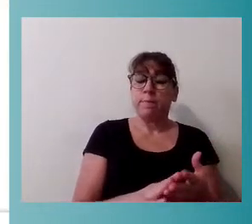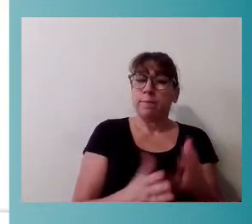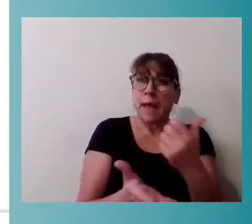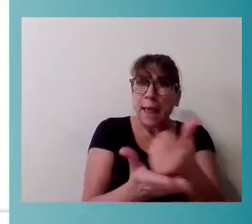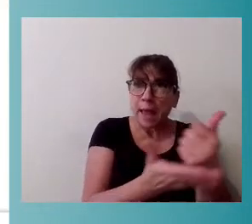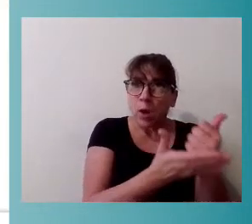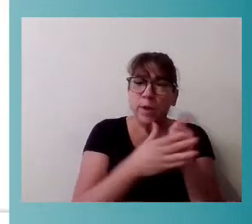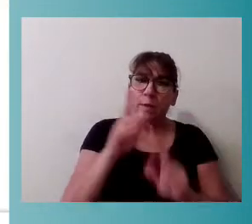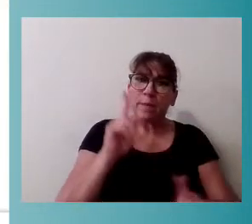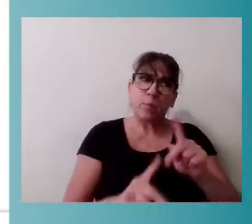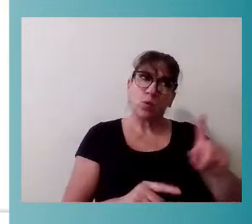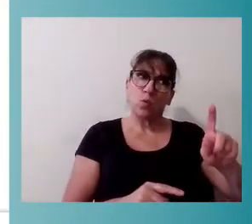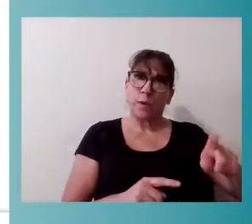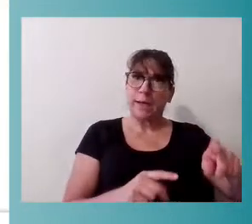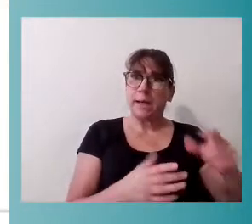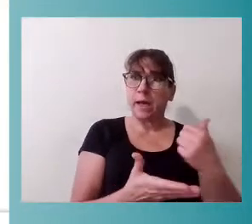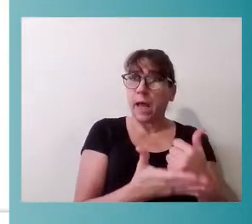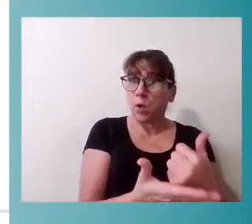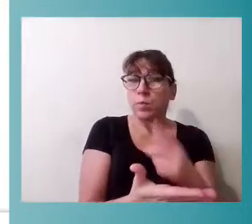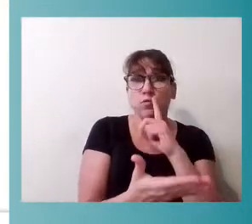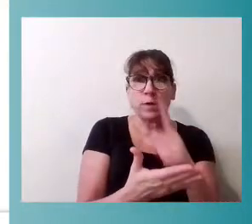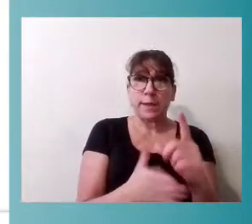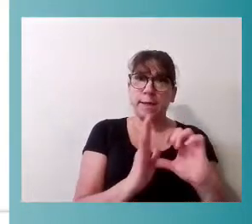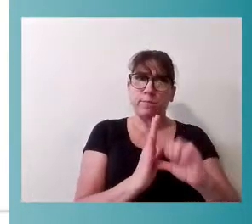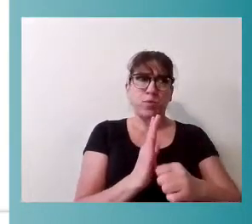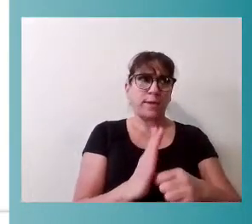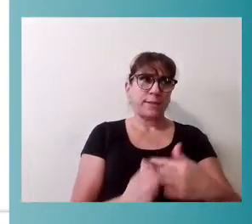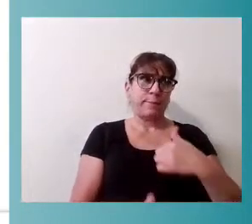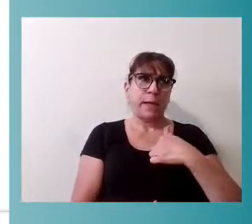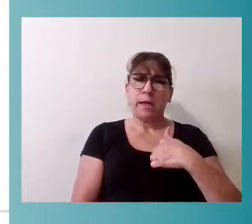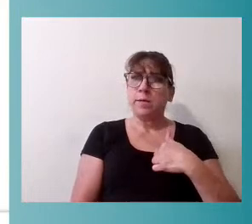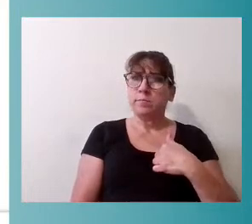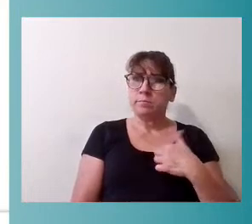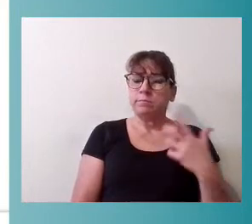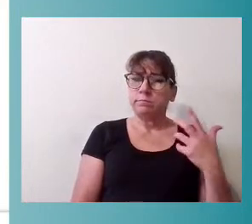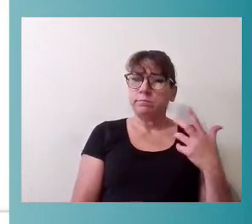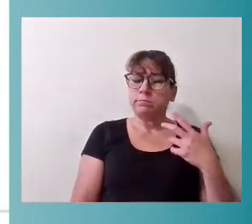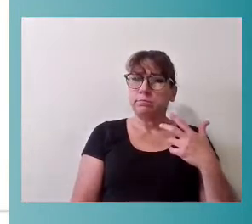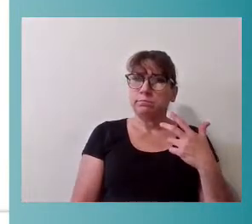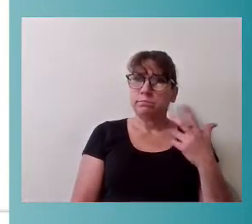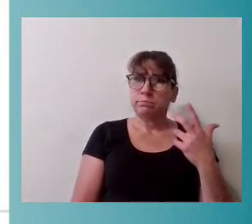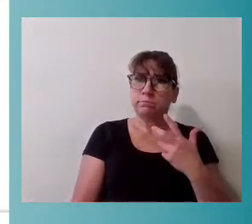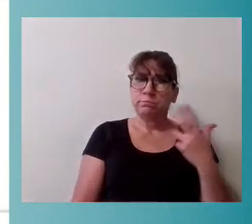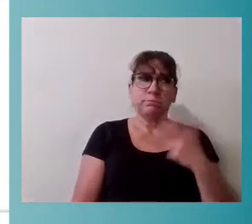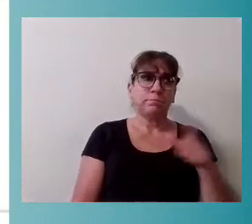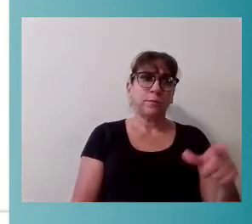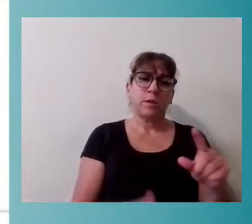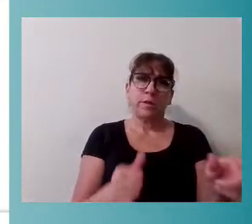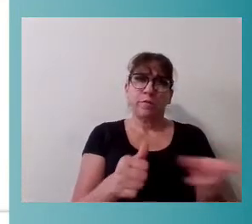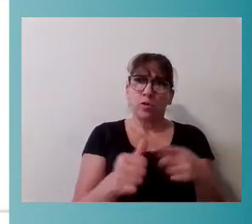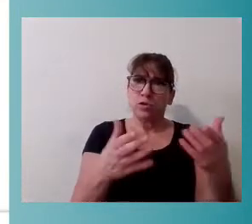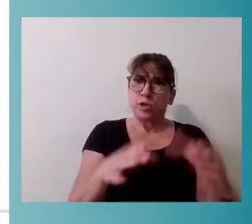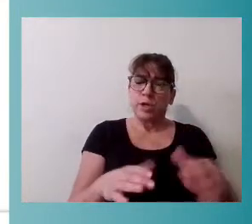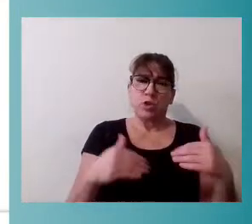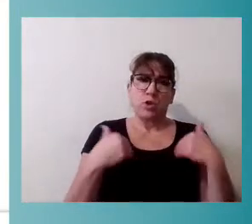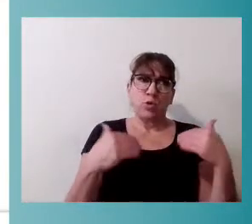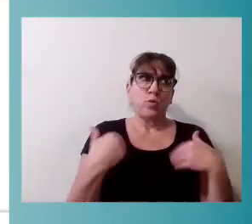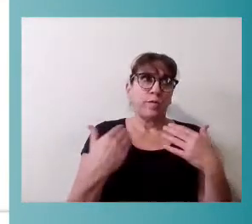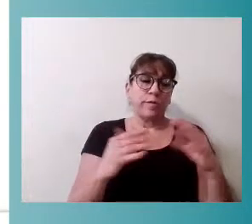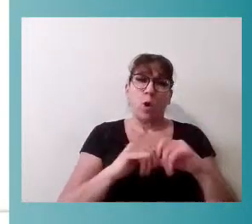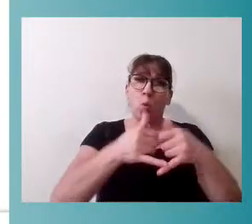helping those in need, is really what impressed me. Tonight's First Chance Youth Award winner just turned